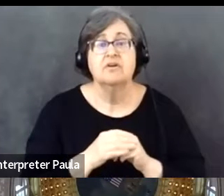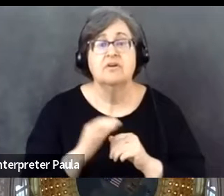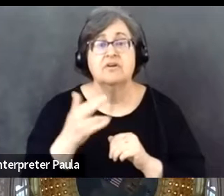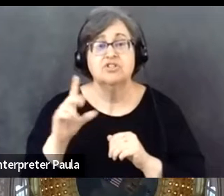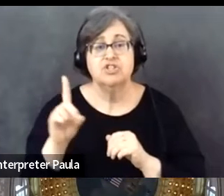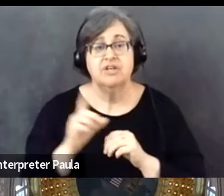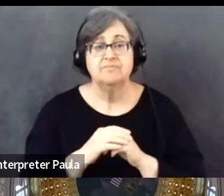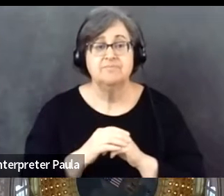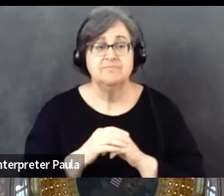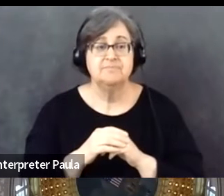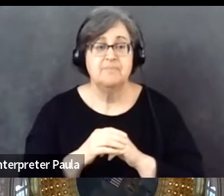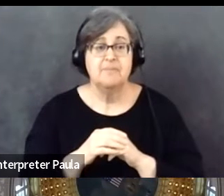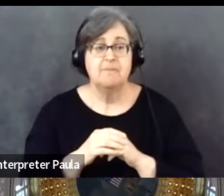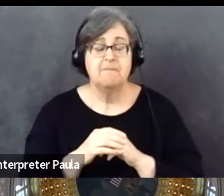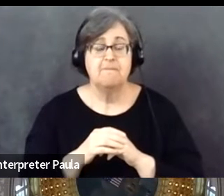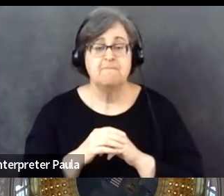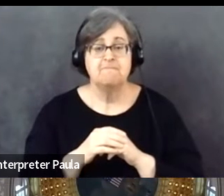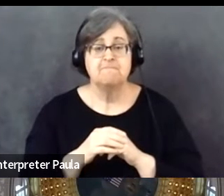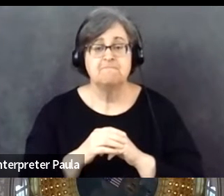said, all